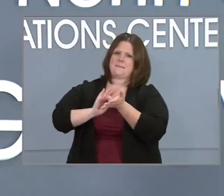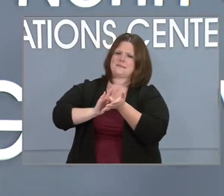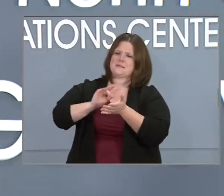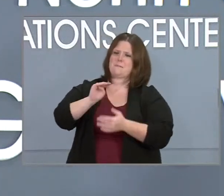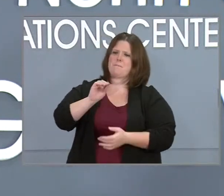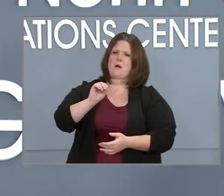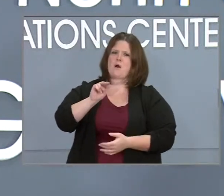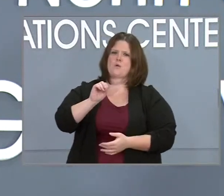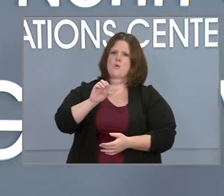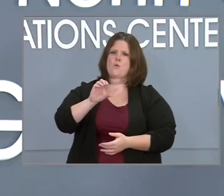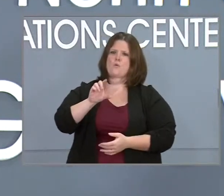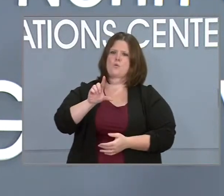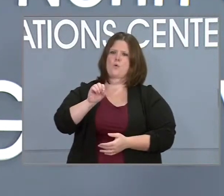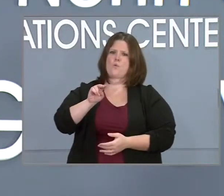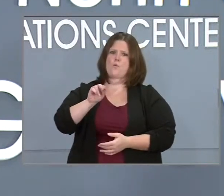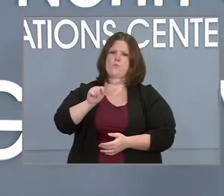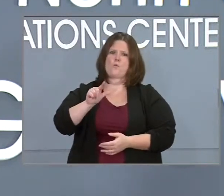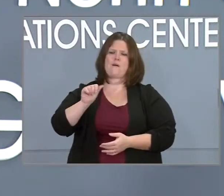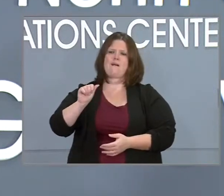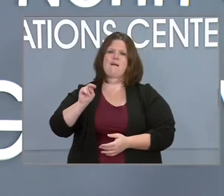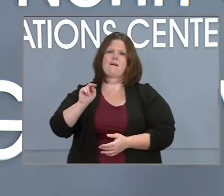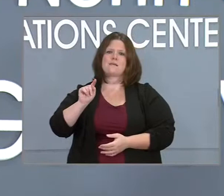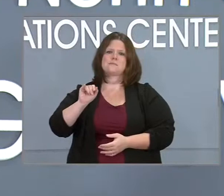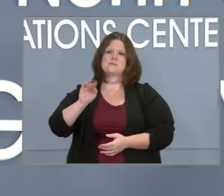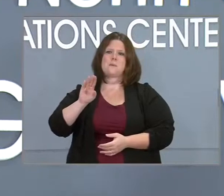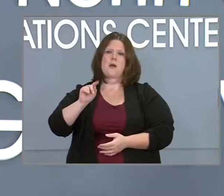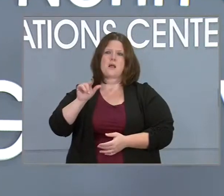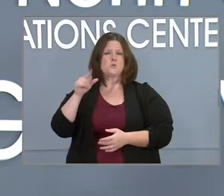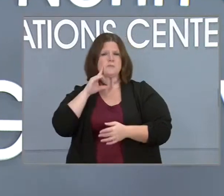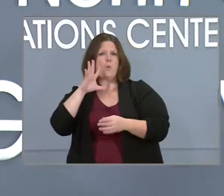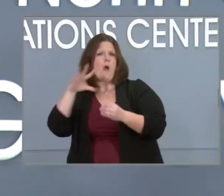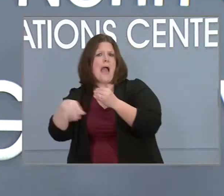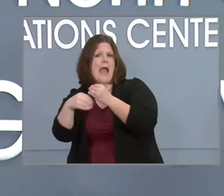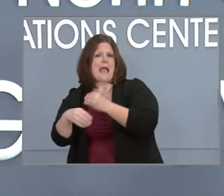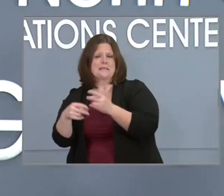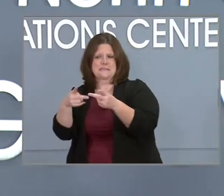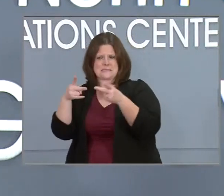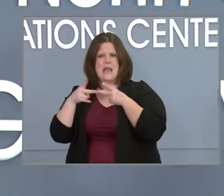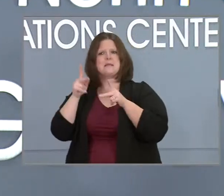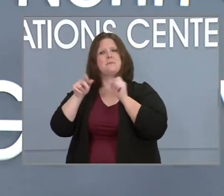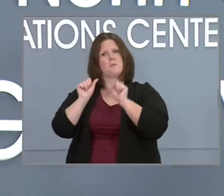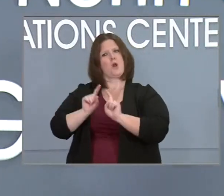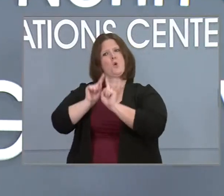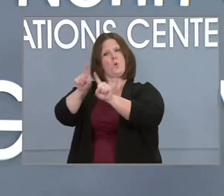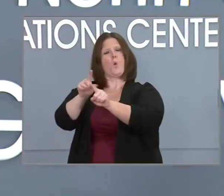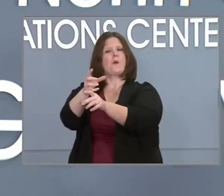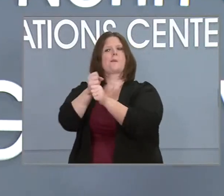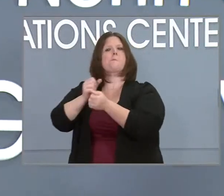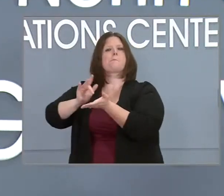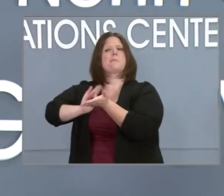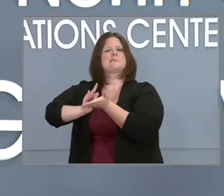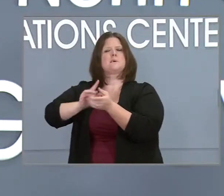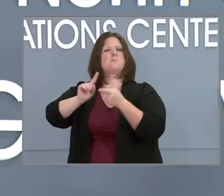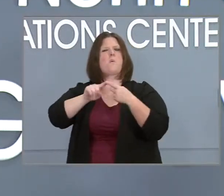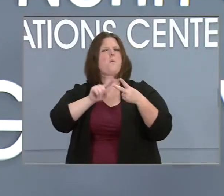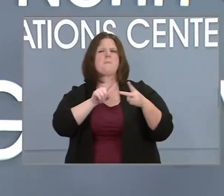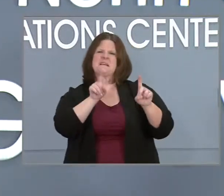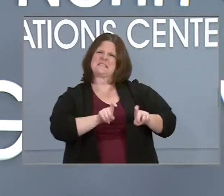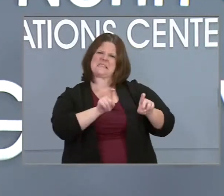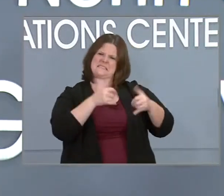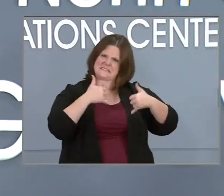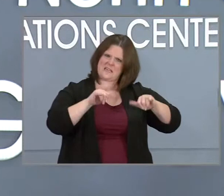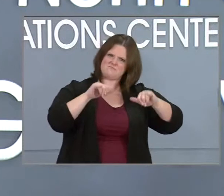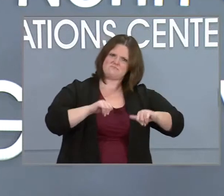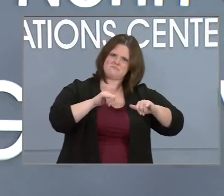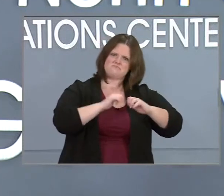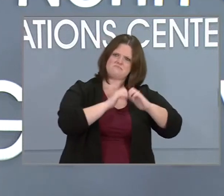the monoclonal antibodies. What about sites for testing? What are some of the resources that you're going to be bringing to bear? We